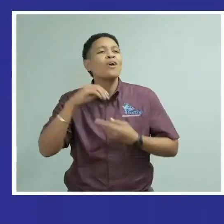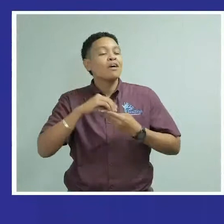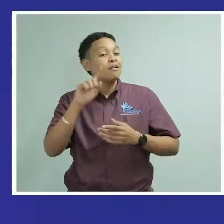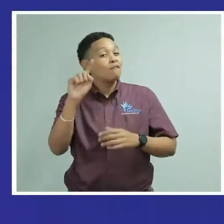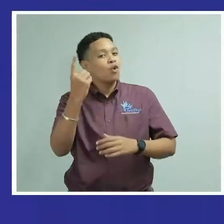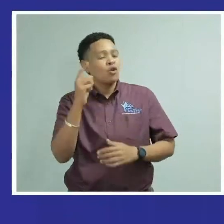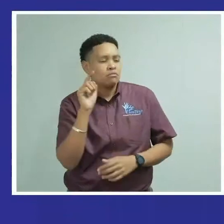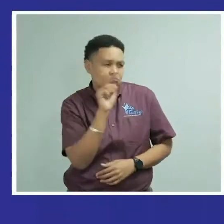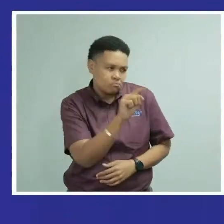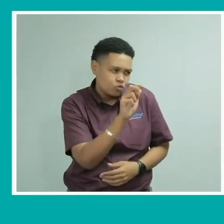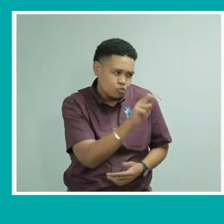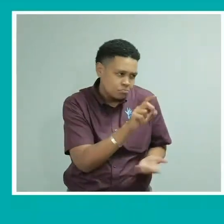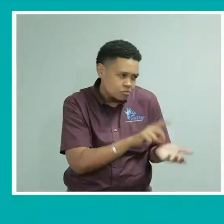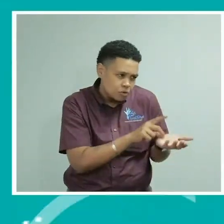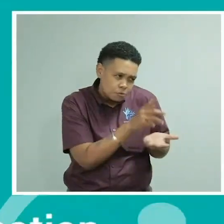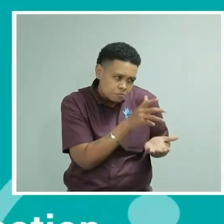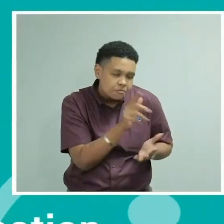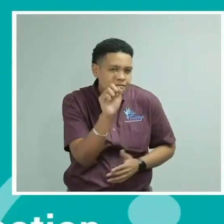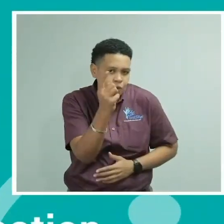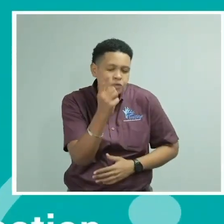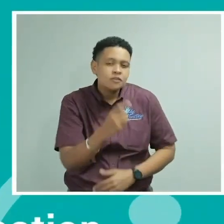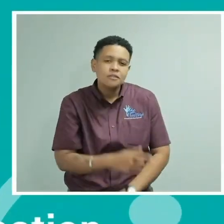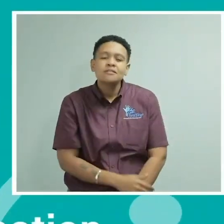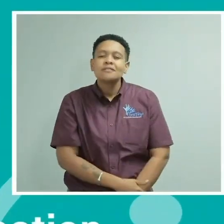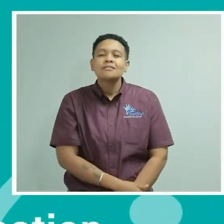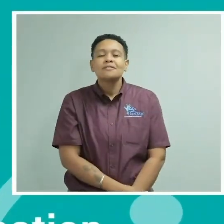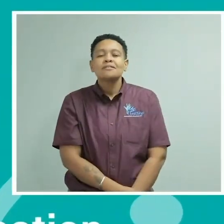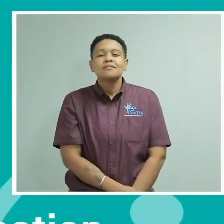should consult your doctor.